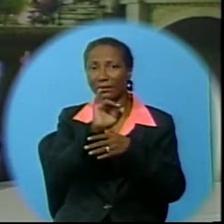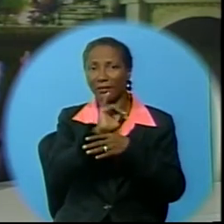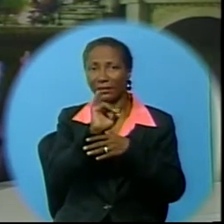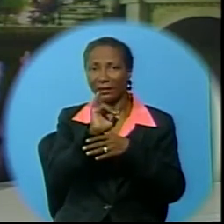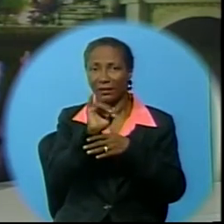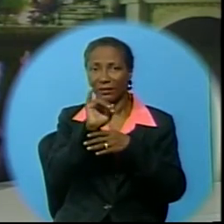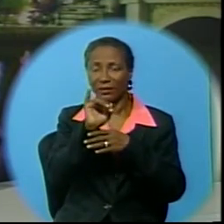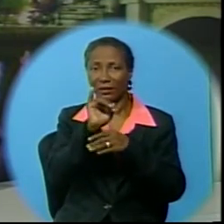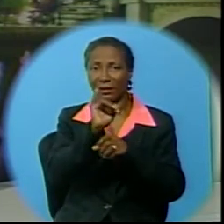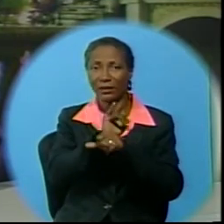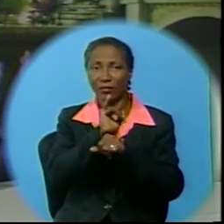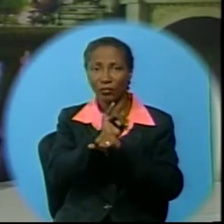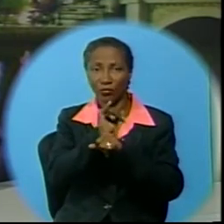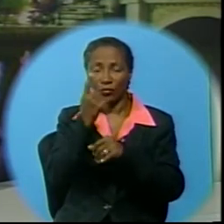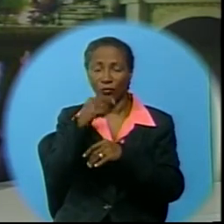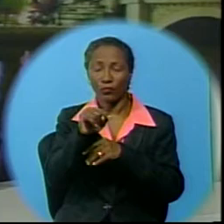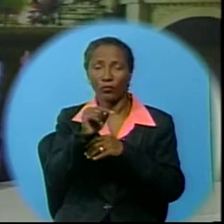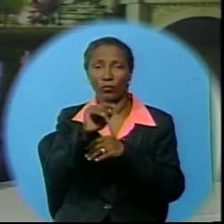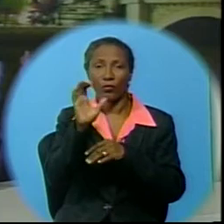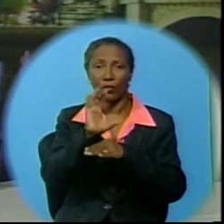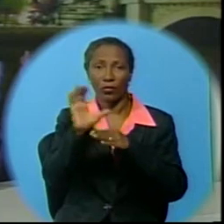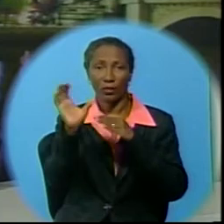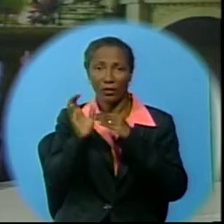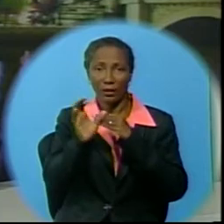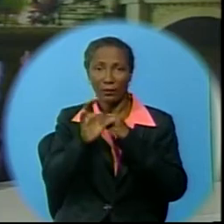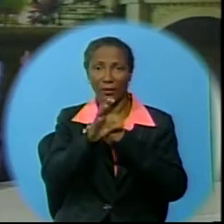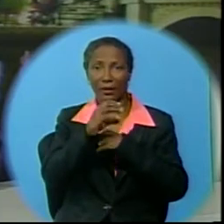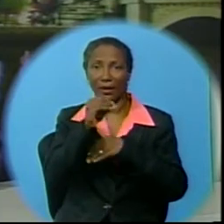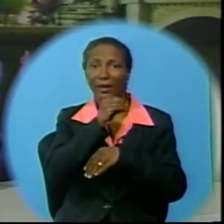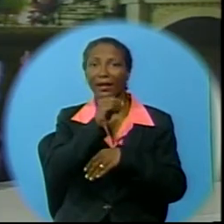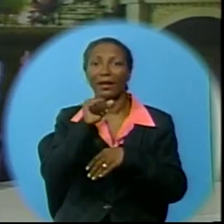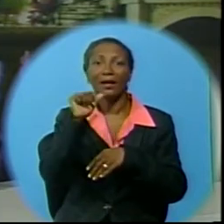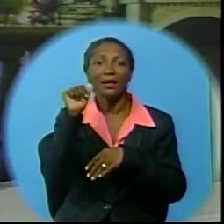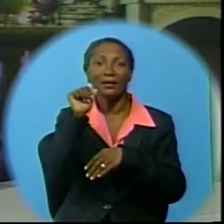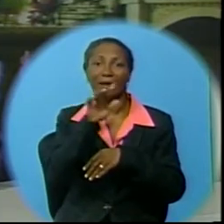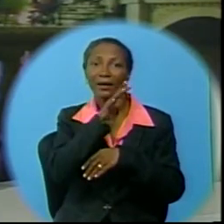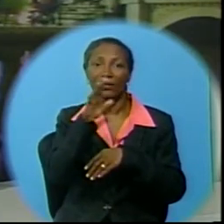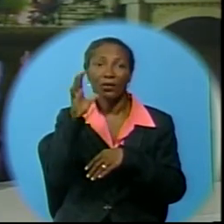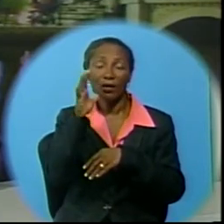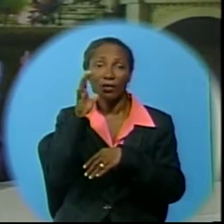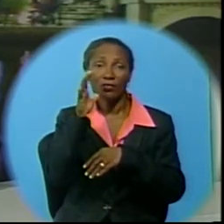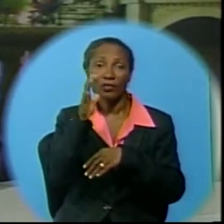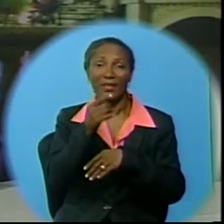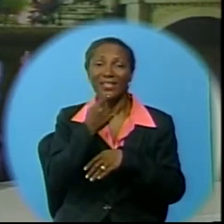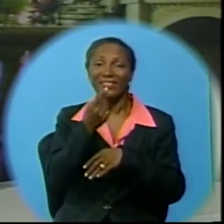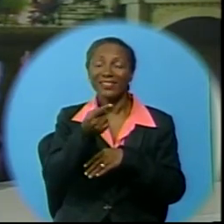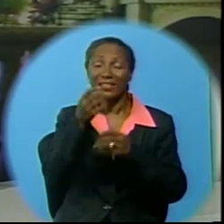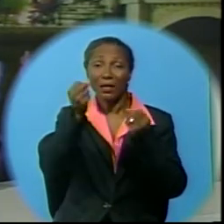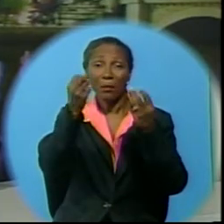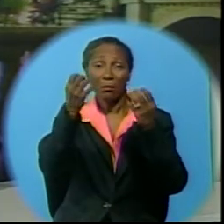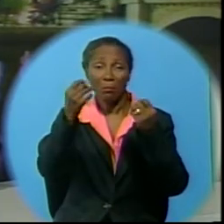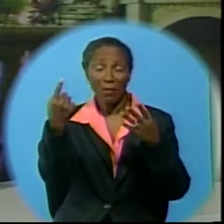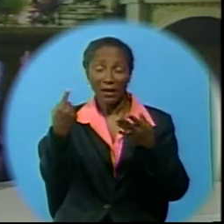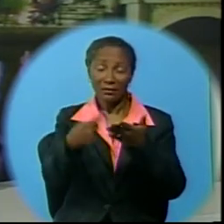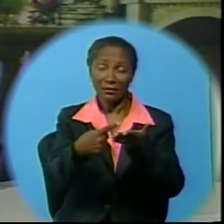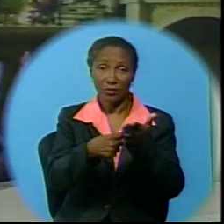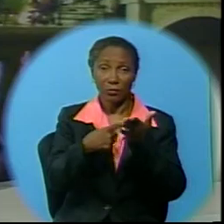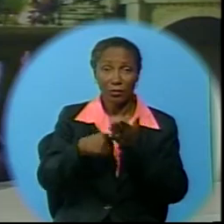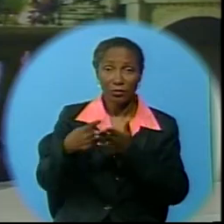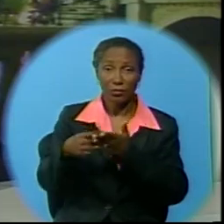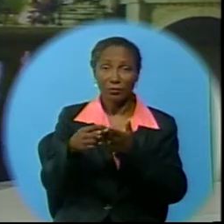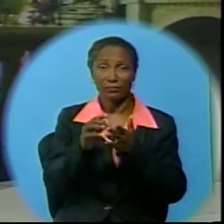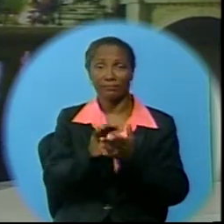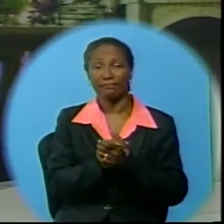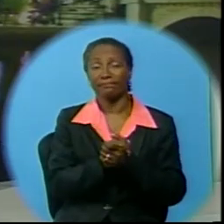understanding. Executive Director of CARDI, Barton Clark, is confident a number of issues will be addressed through the partnership.